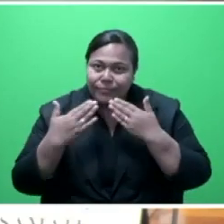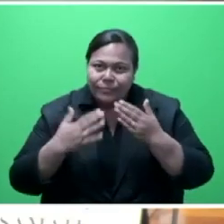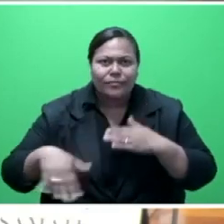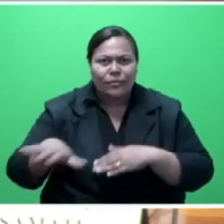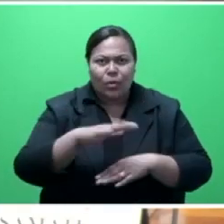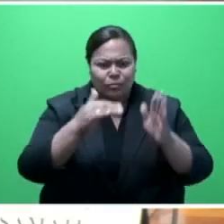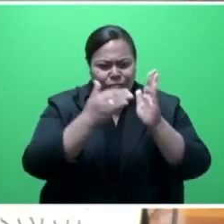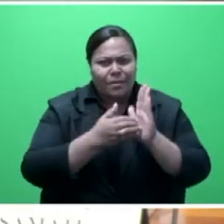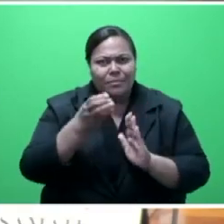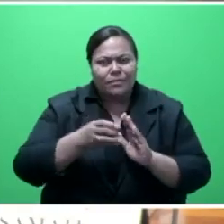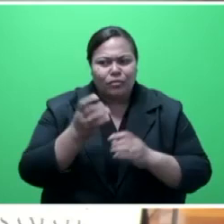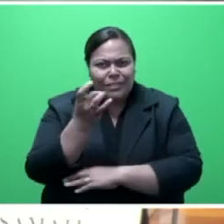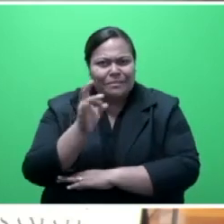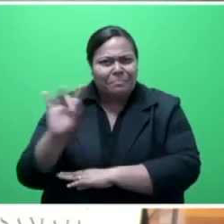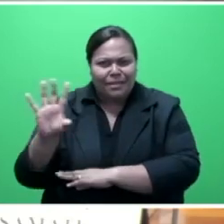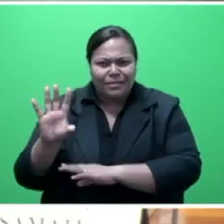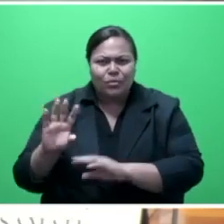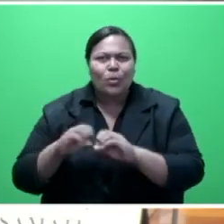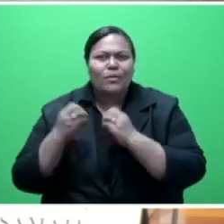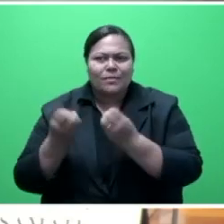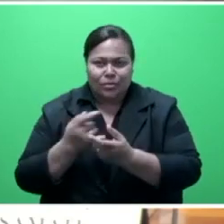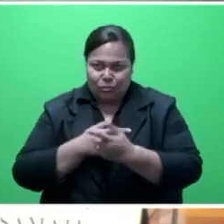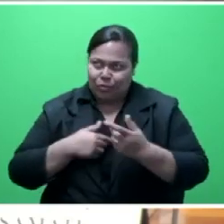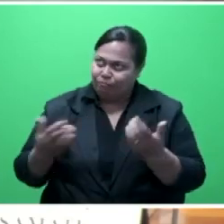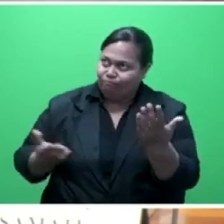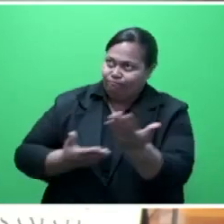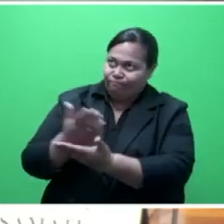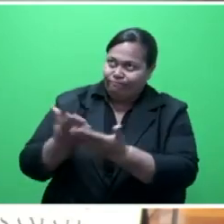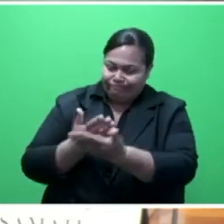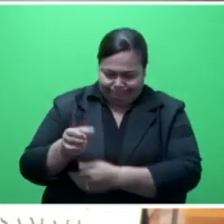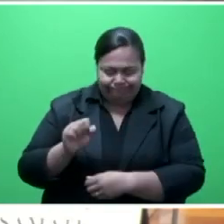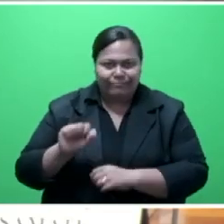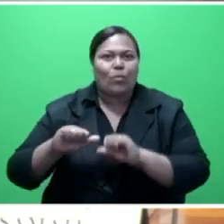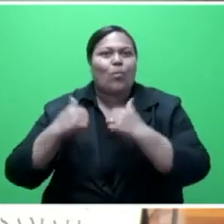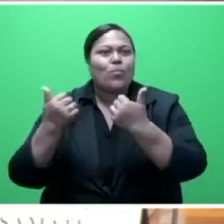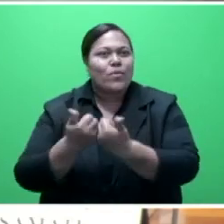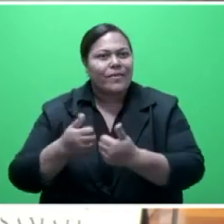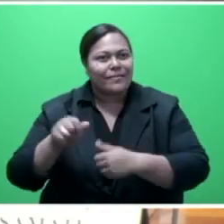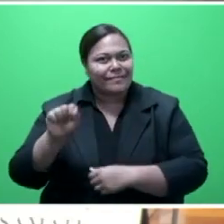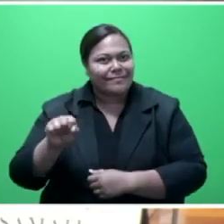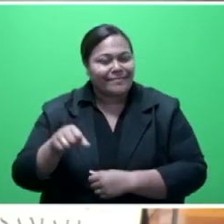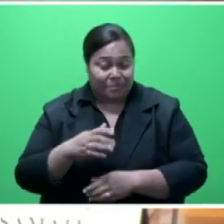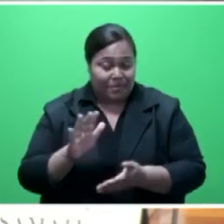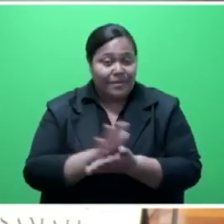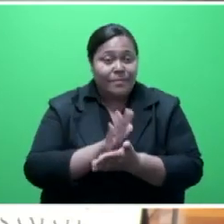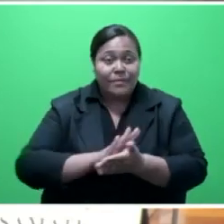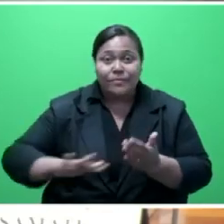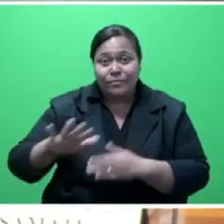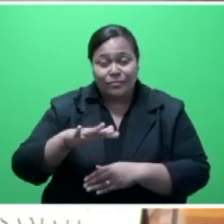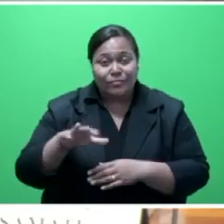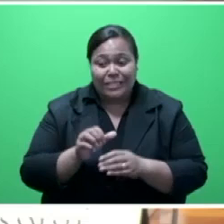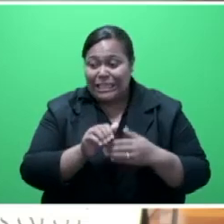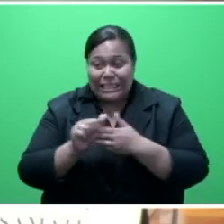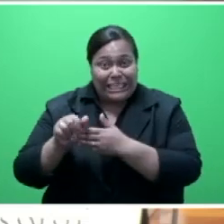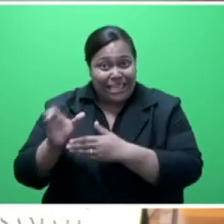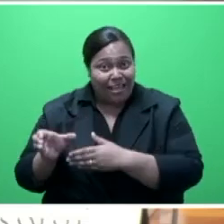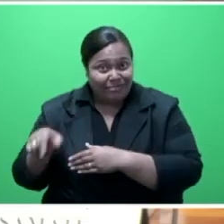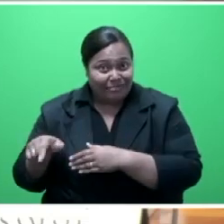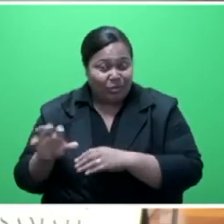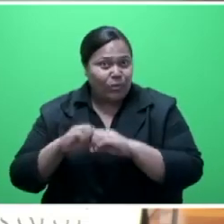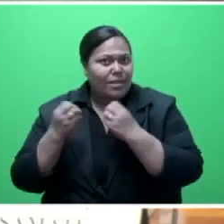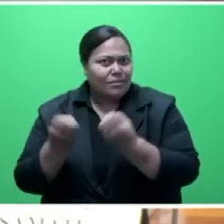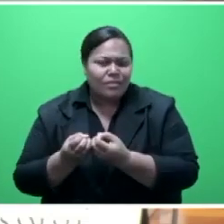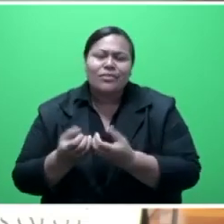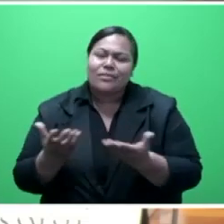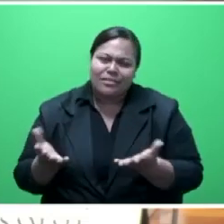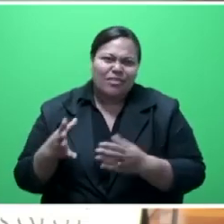these independent organizations we had conversation with, and they've all agreed, and I'm glad that these heads of these organizations, who did not actually have to do it, actually